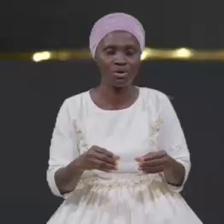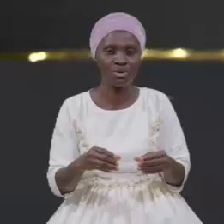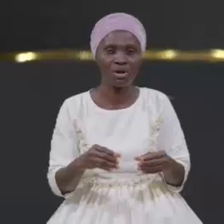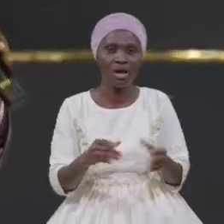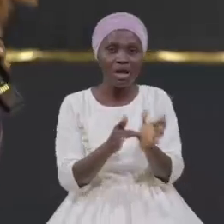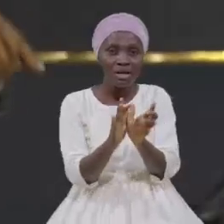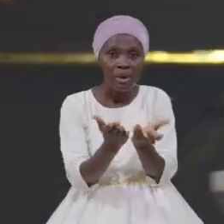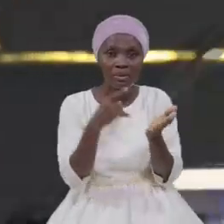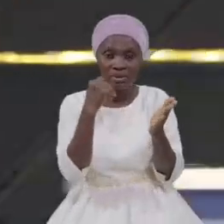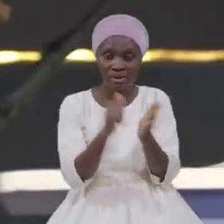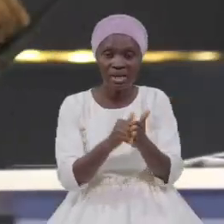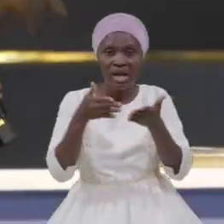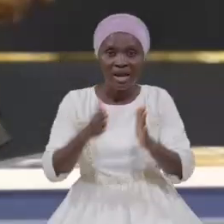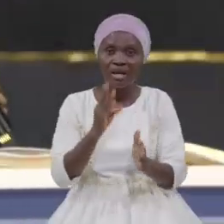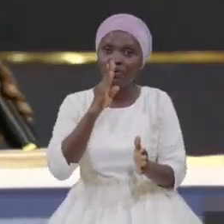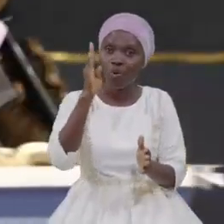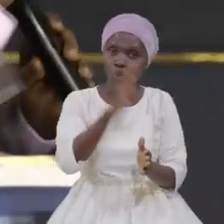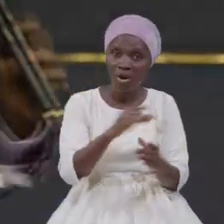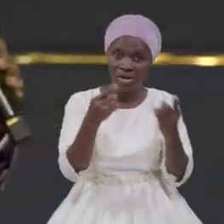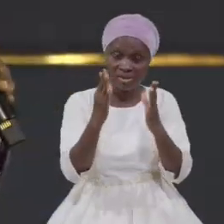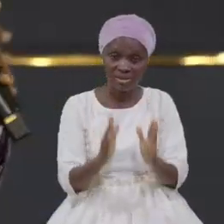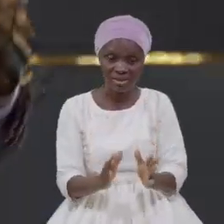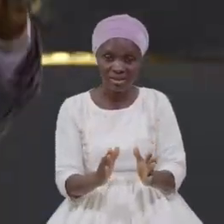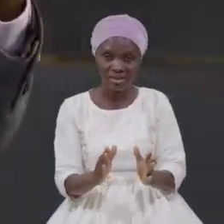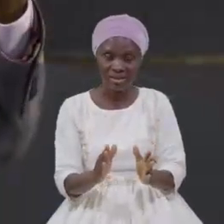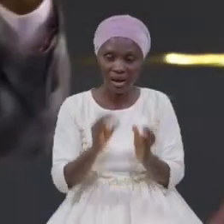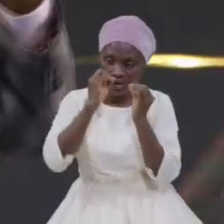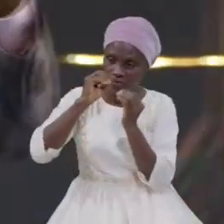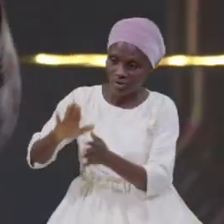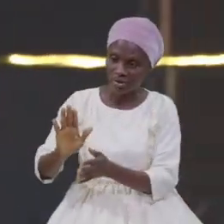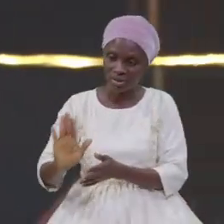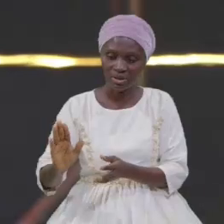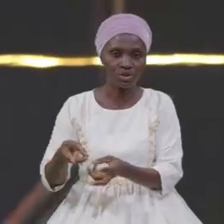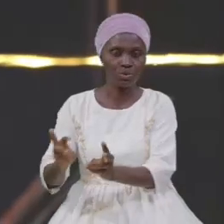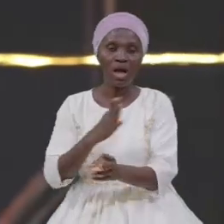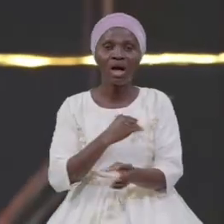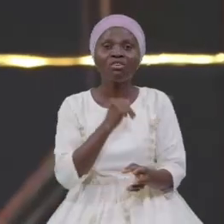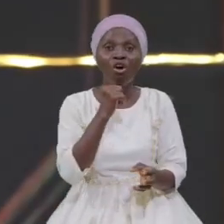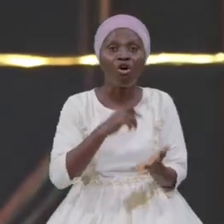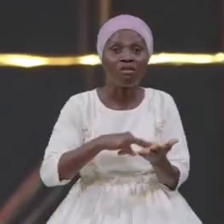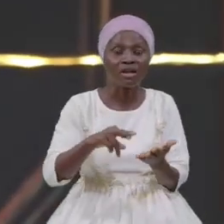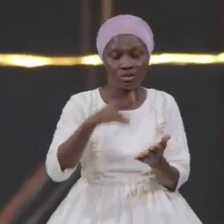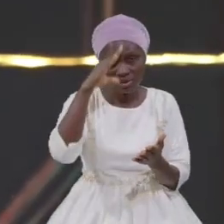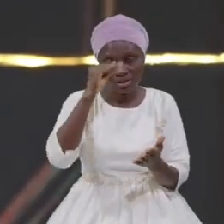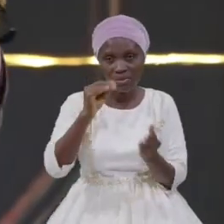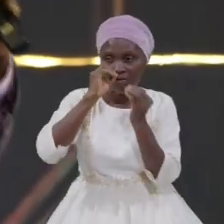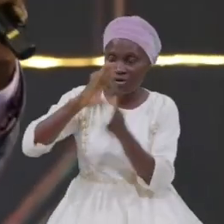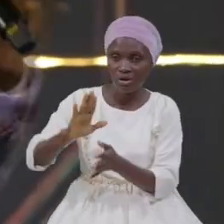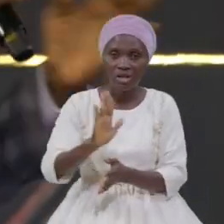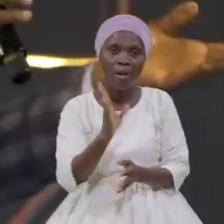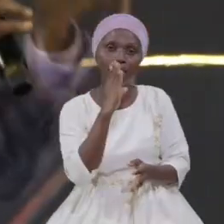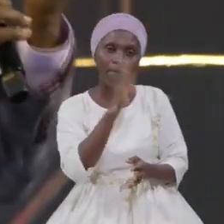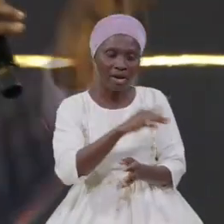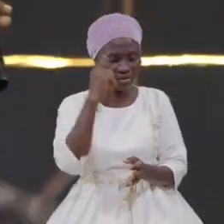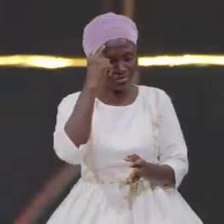way, and the righteous man his thoughts. And then it says, he will pardon, abundantly